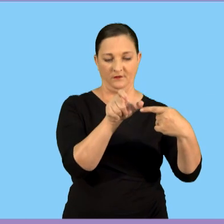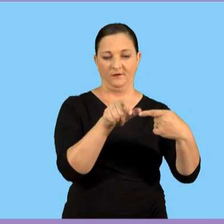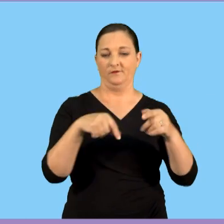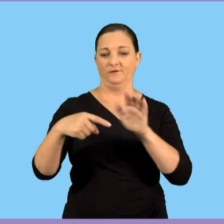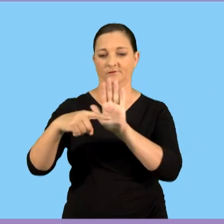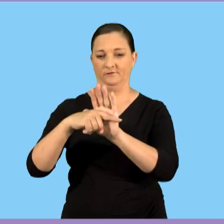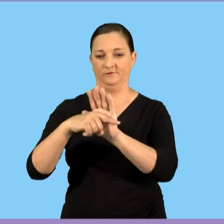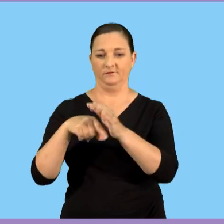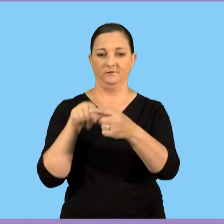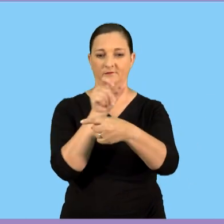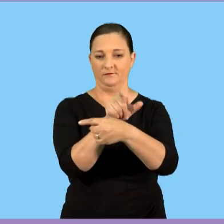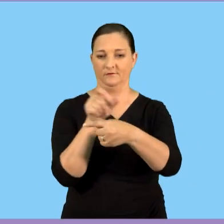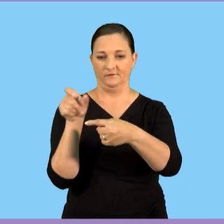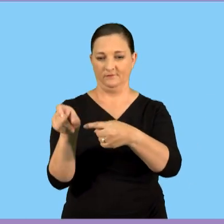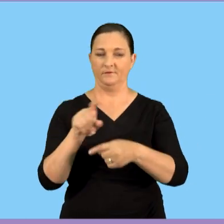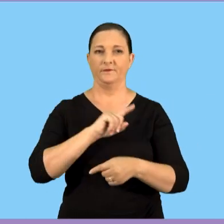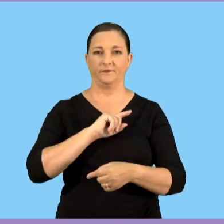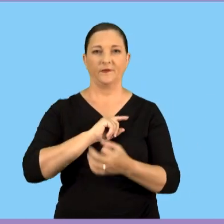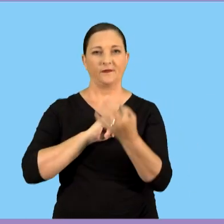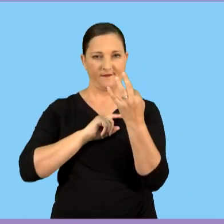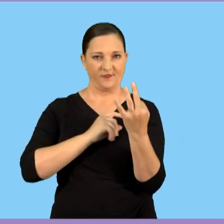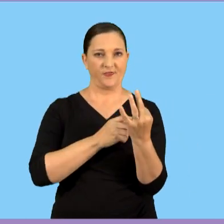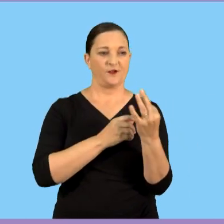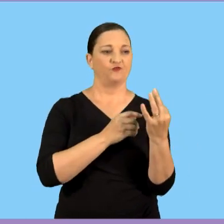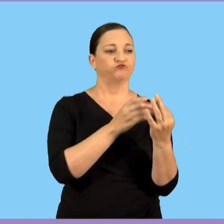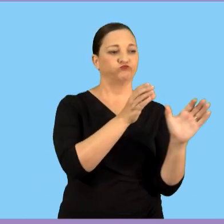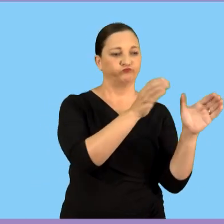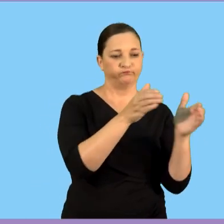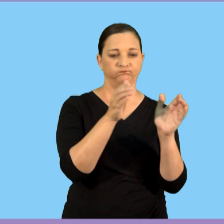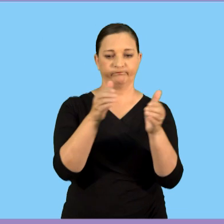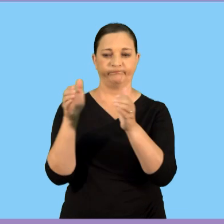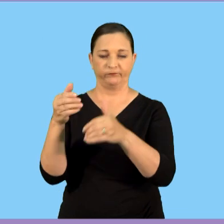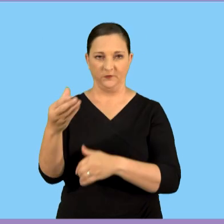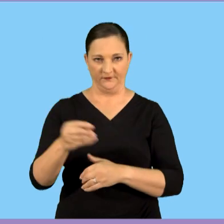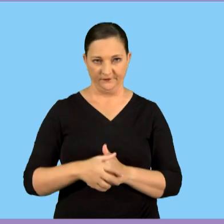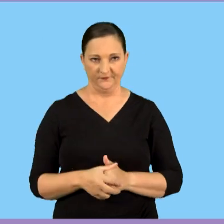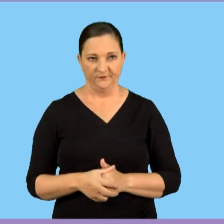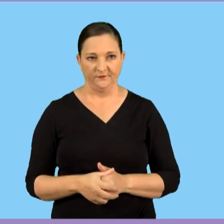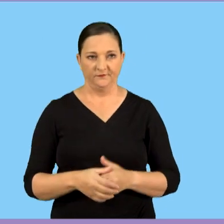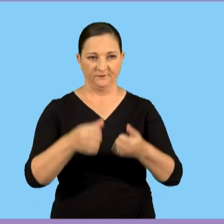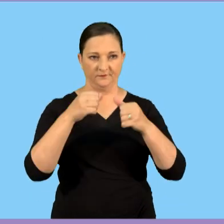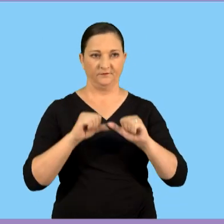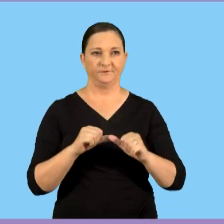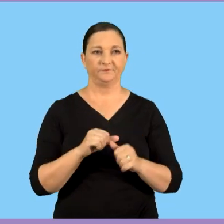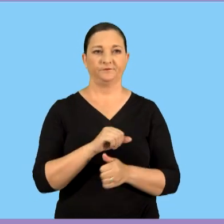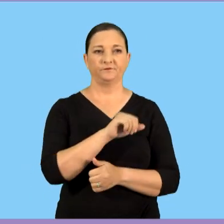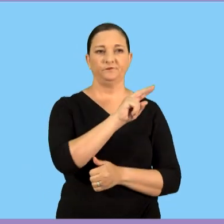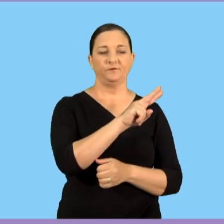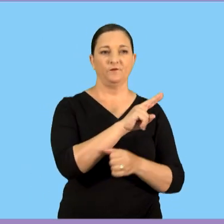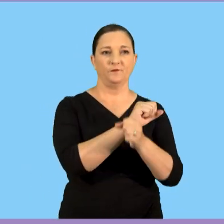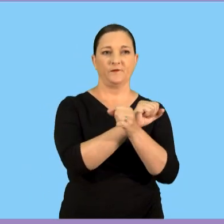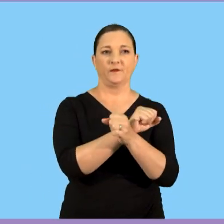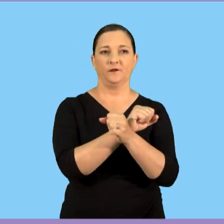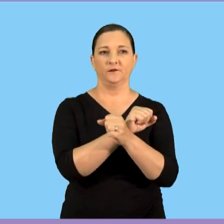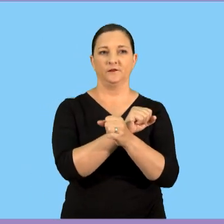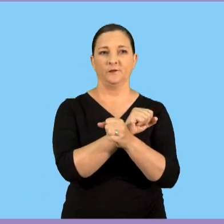the subtraction, and each term we need to calculate appropriately. So now we have the 2 multiplied by, and what is 4